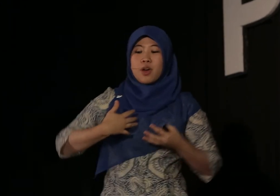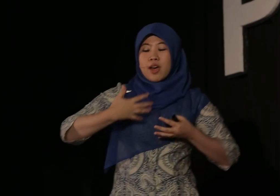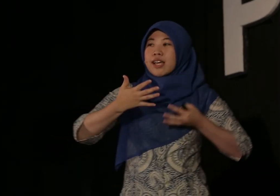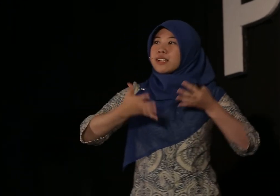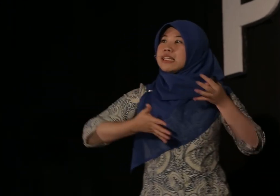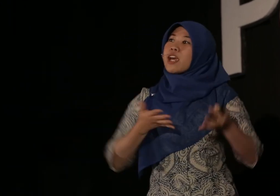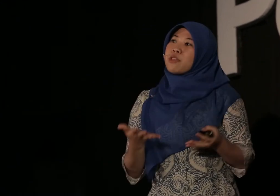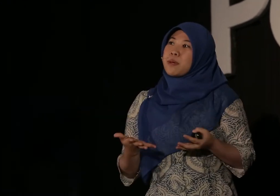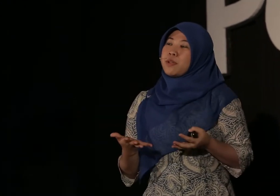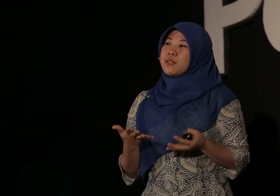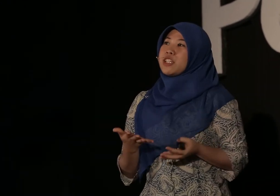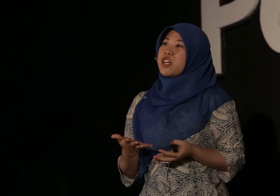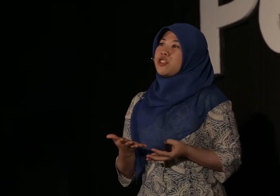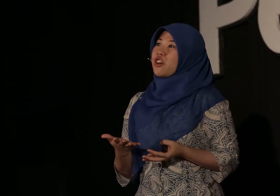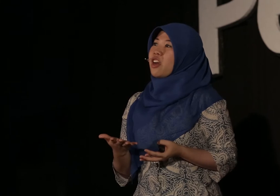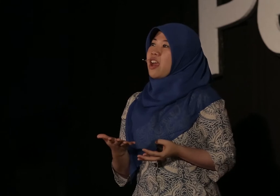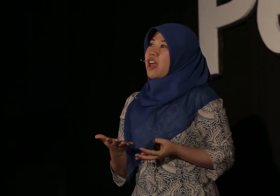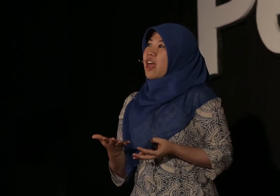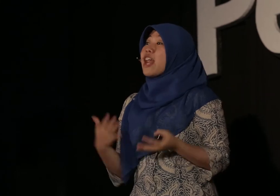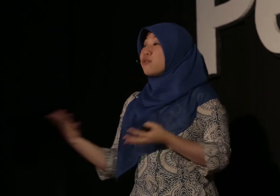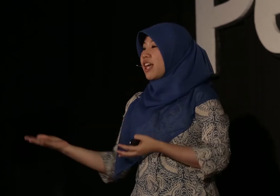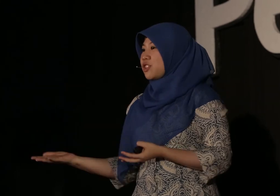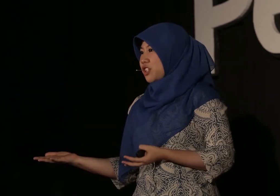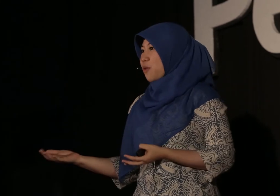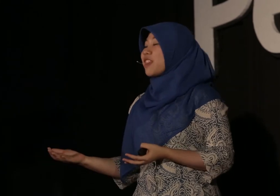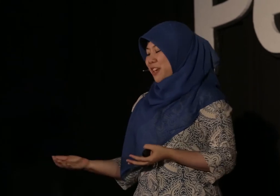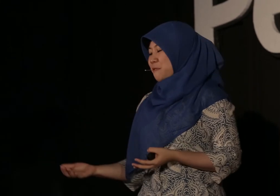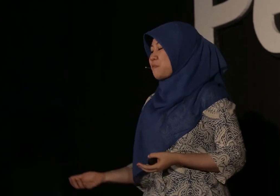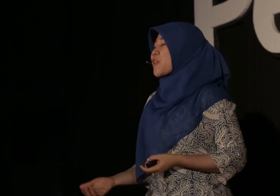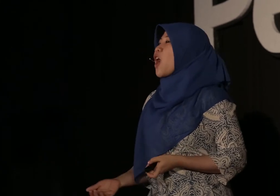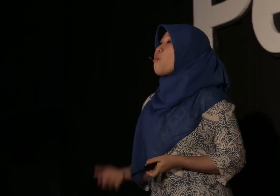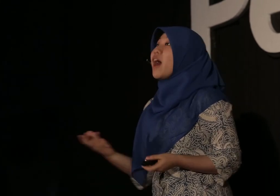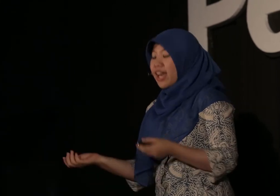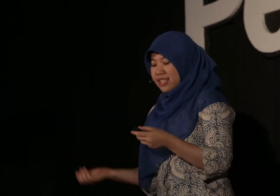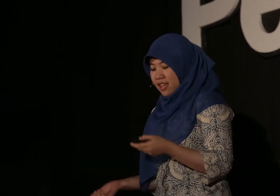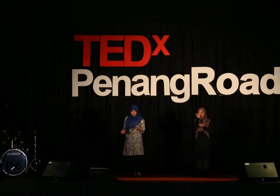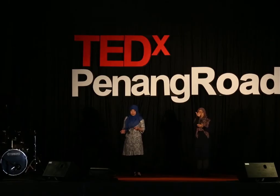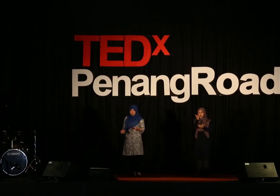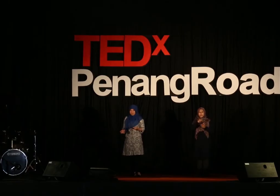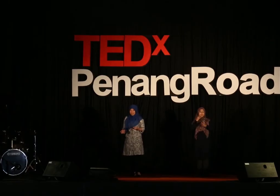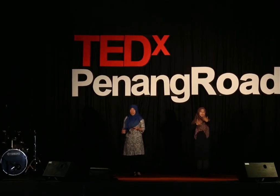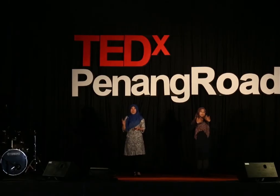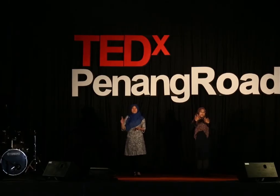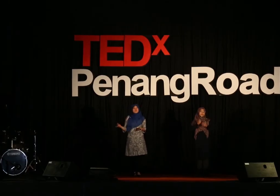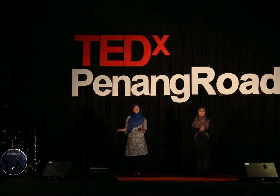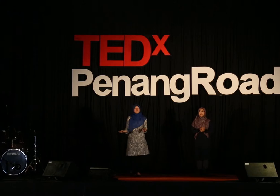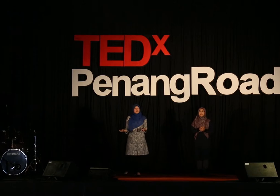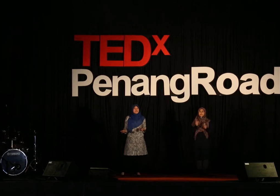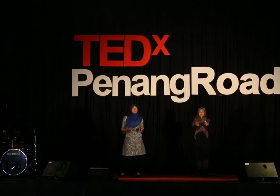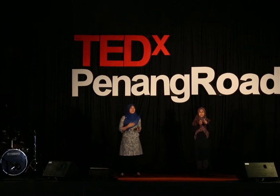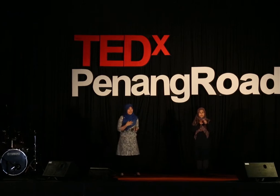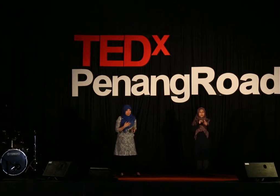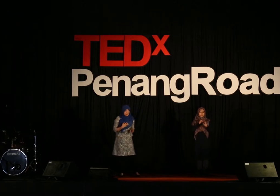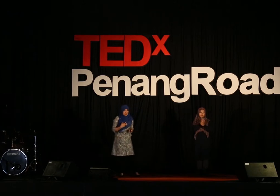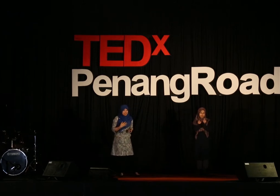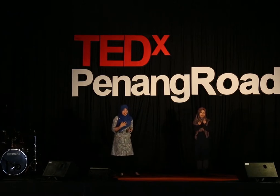you connect with people using gesture. And I would like to share with you why I sign. First, because I